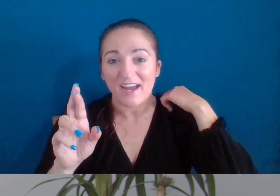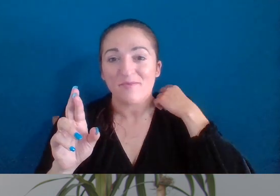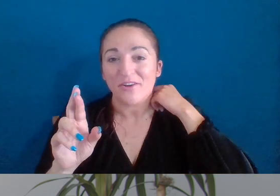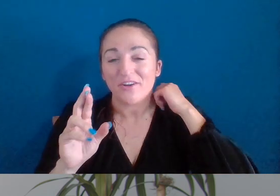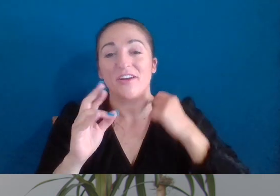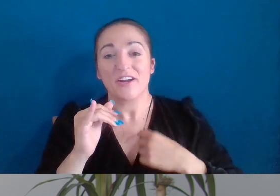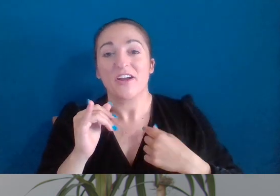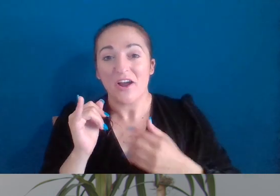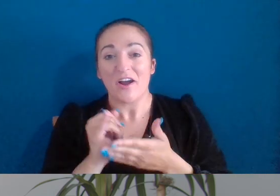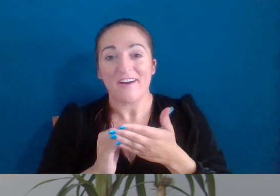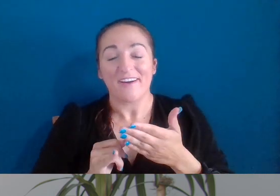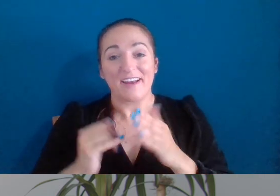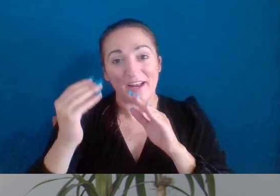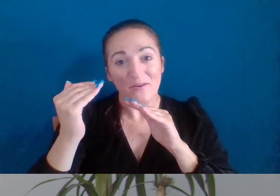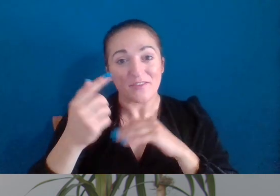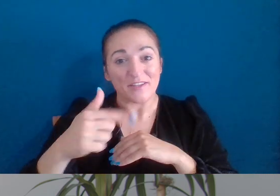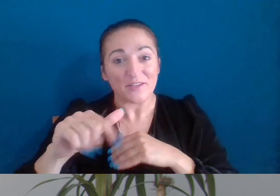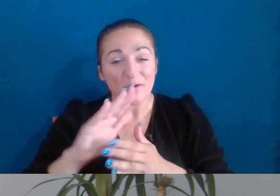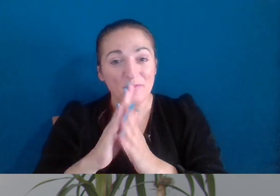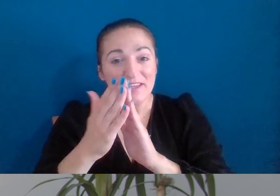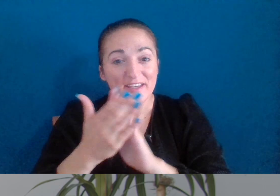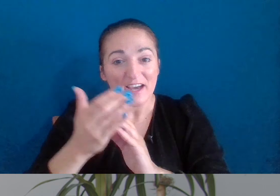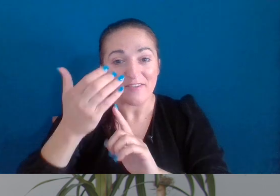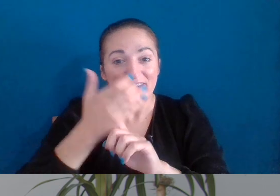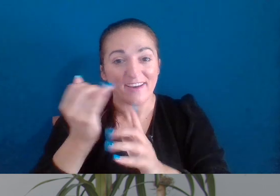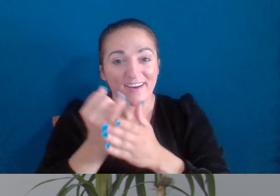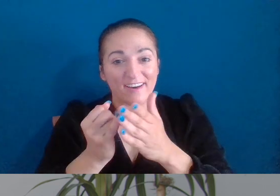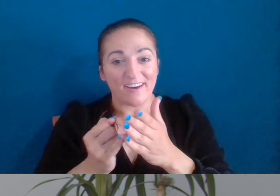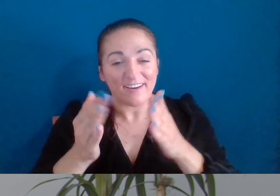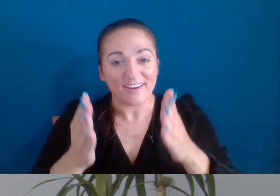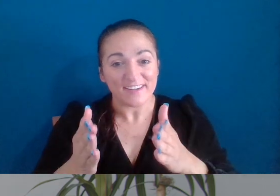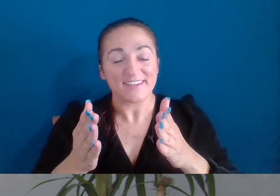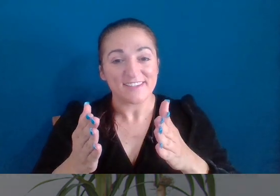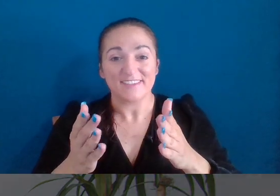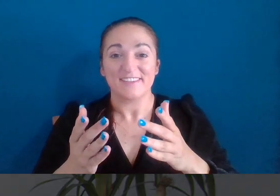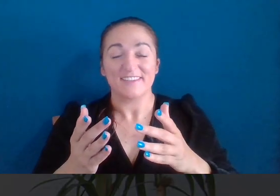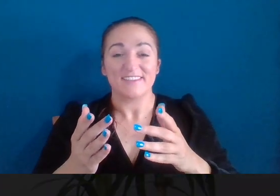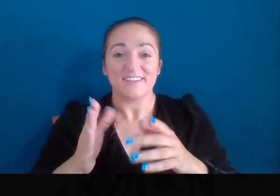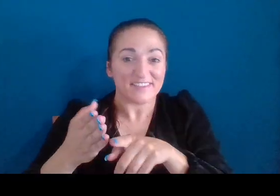future fiber artist like me. Thank you for today, and I enjoyed doing this with you.